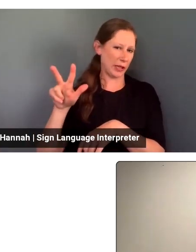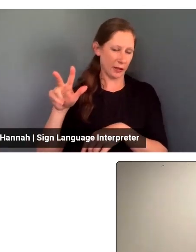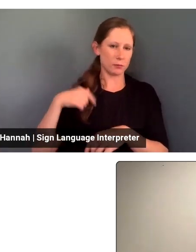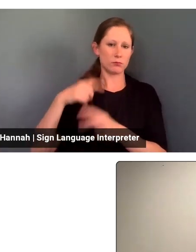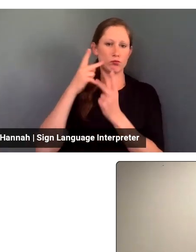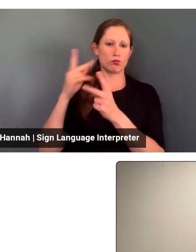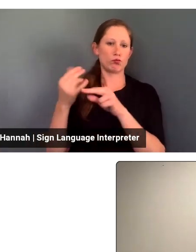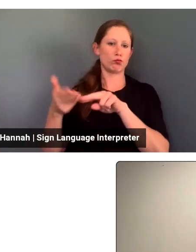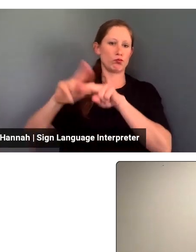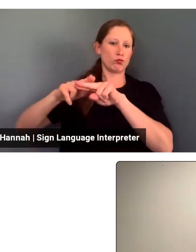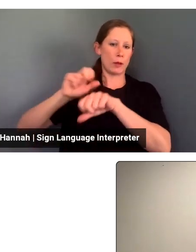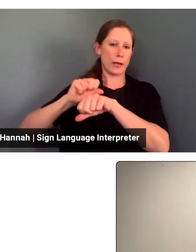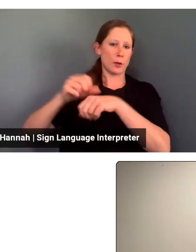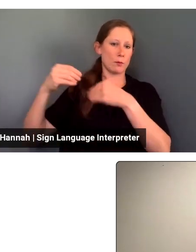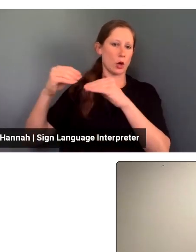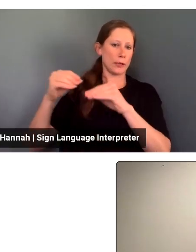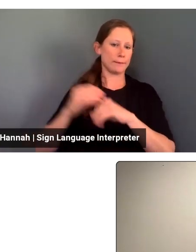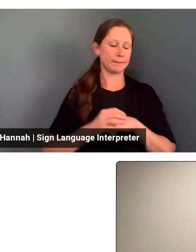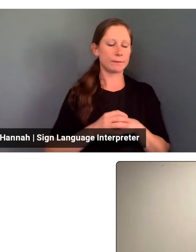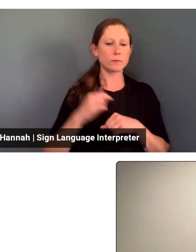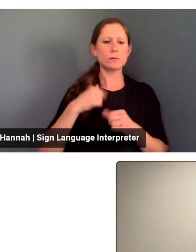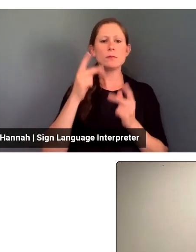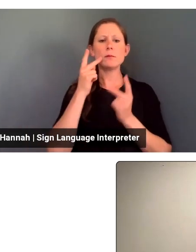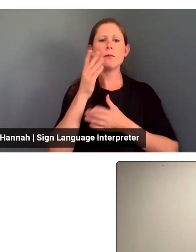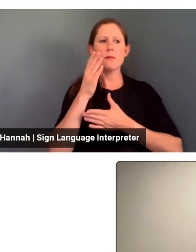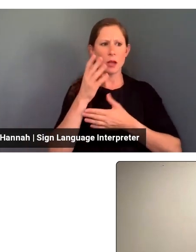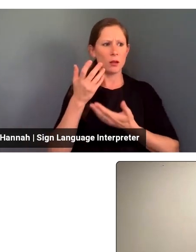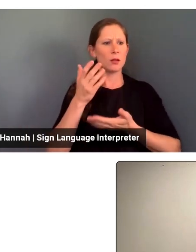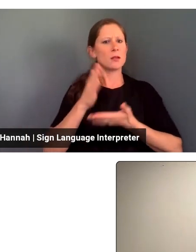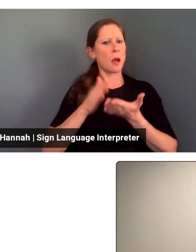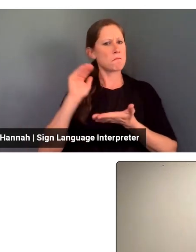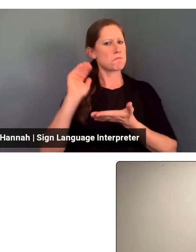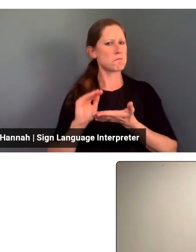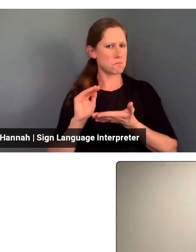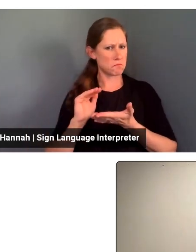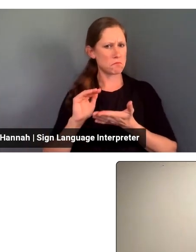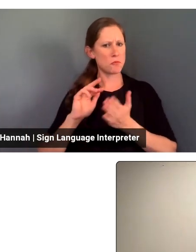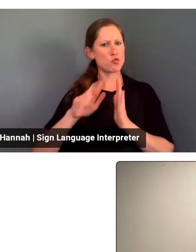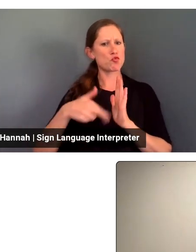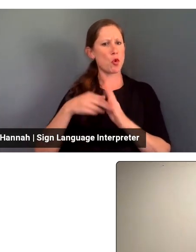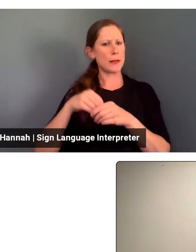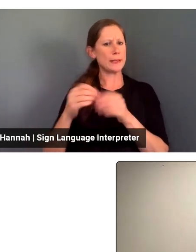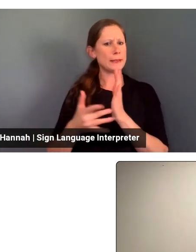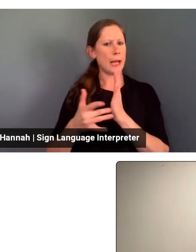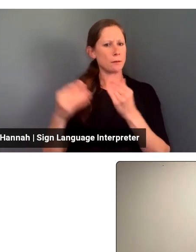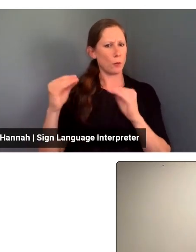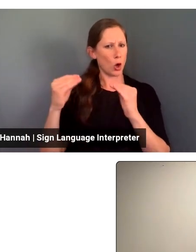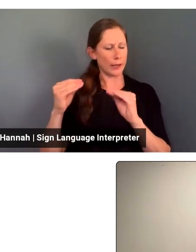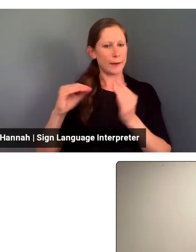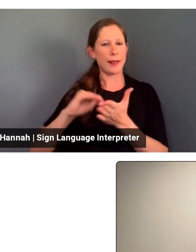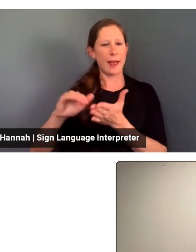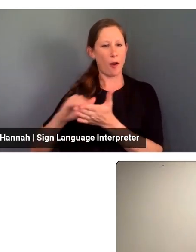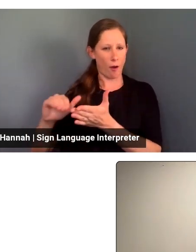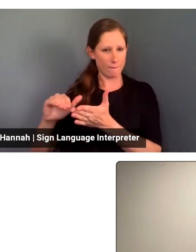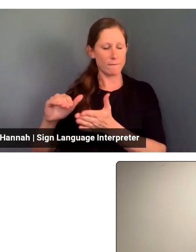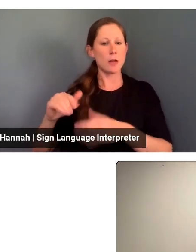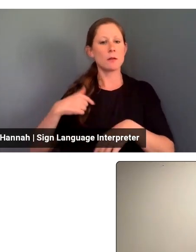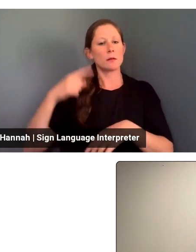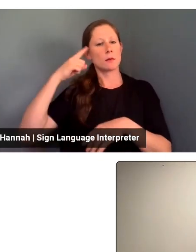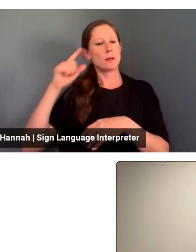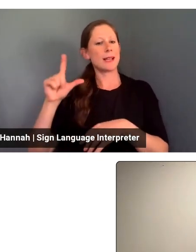the softening of a few roles in the tech market with some of the layoffs in FANG. And then I think Visa made an announcement